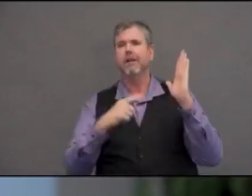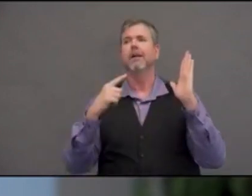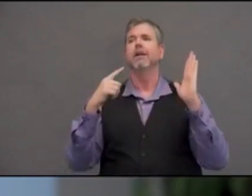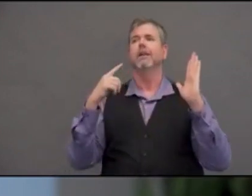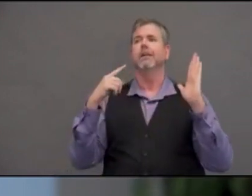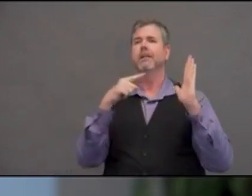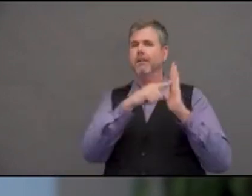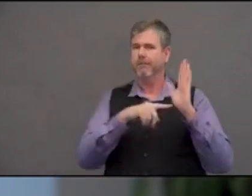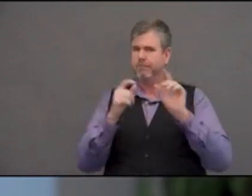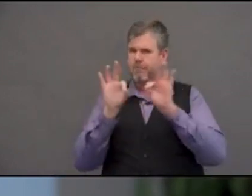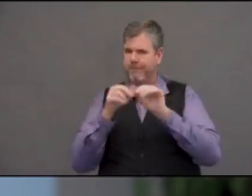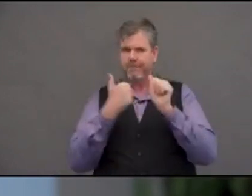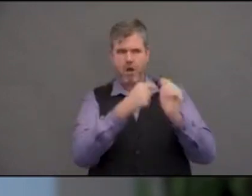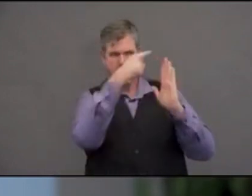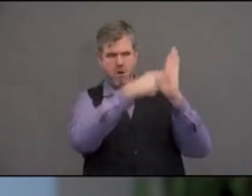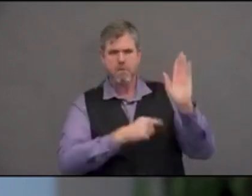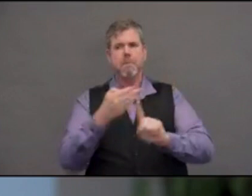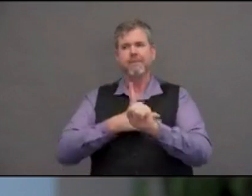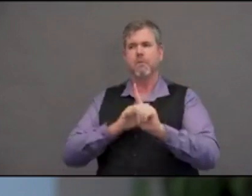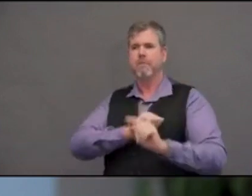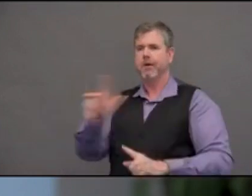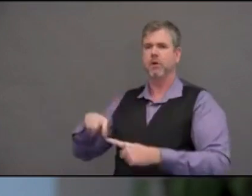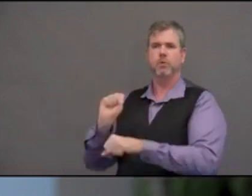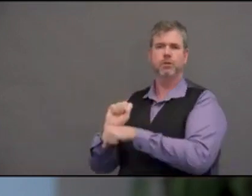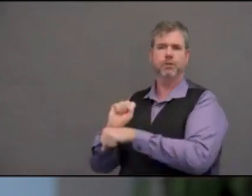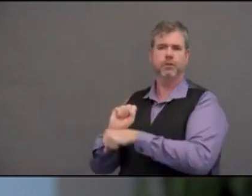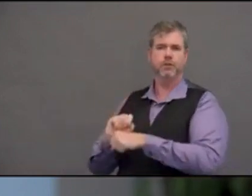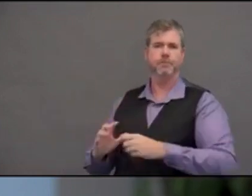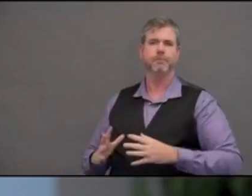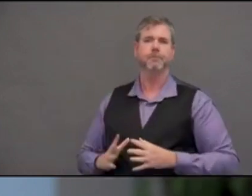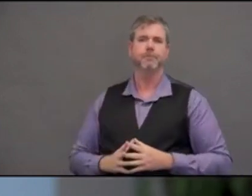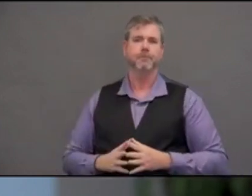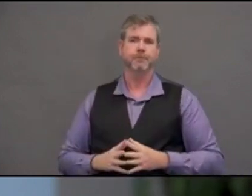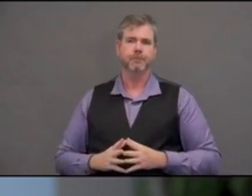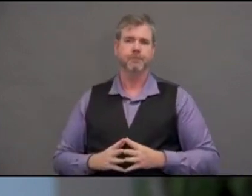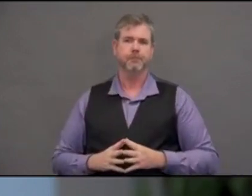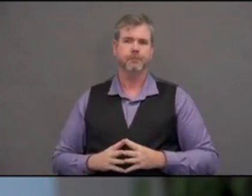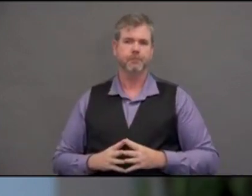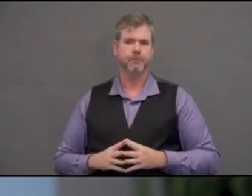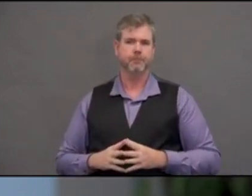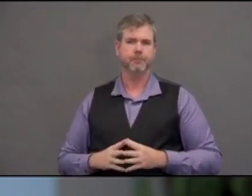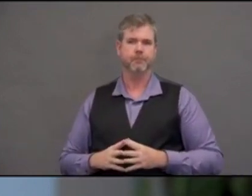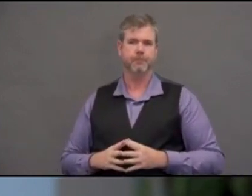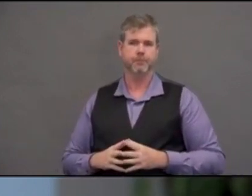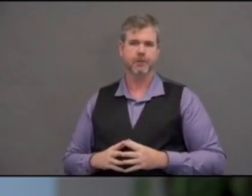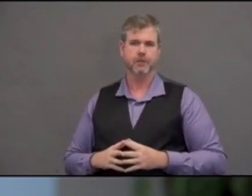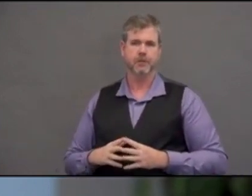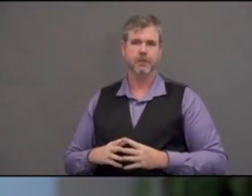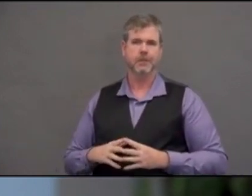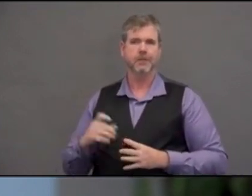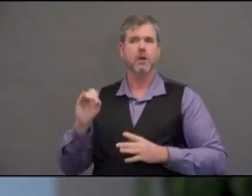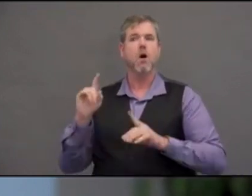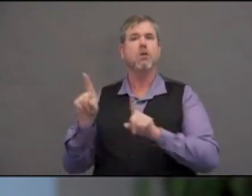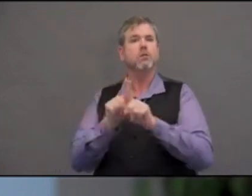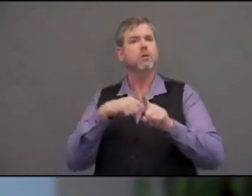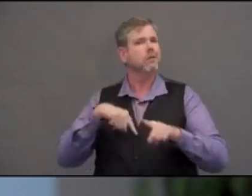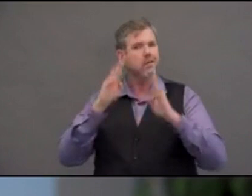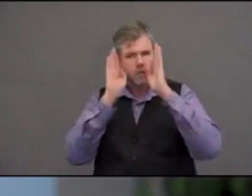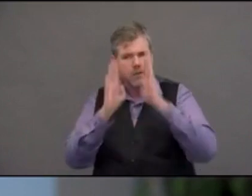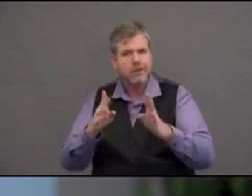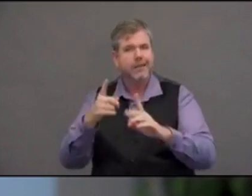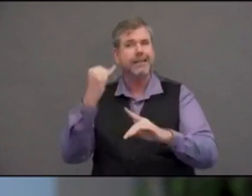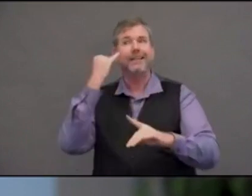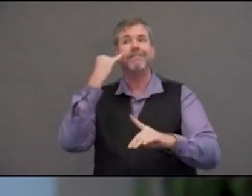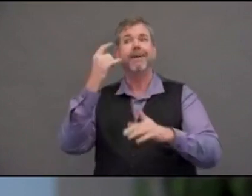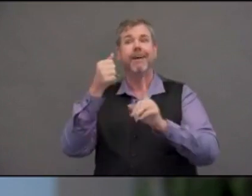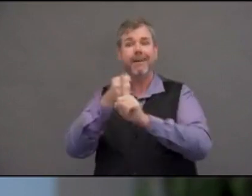in occasions, staffing to supplement any shortages, and we, in general,